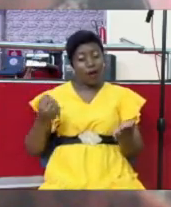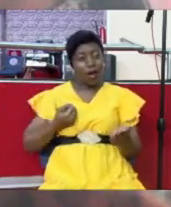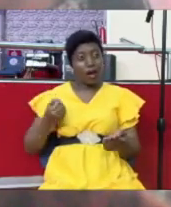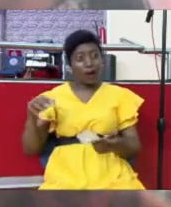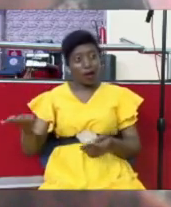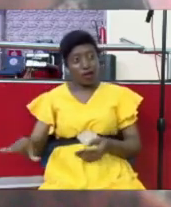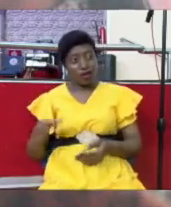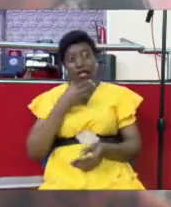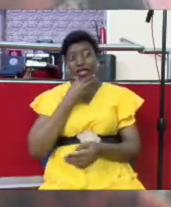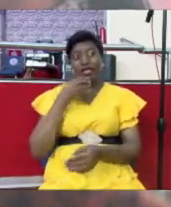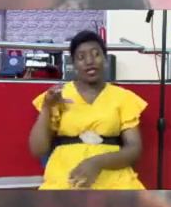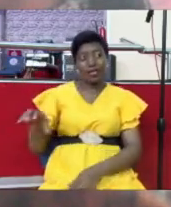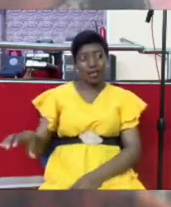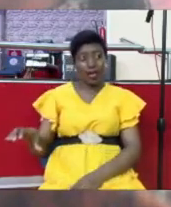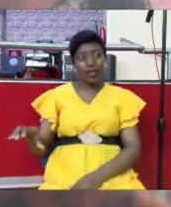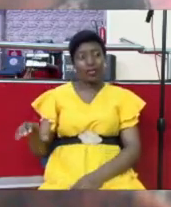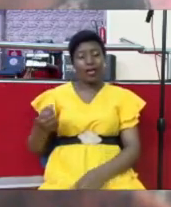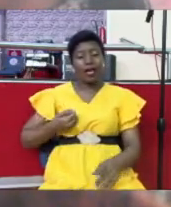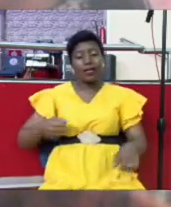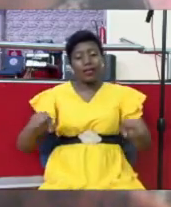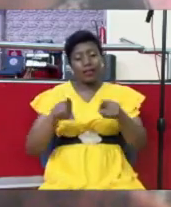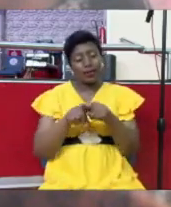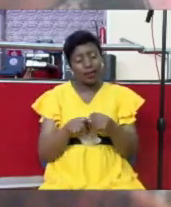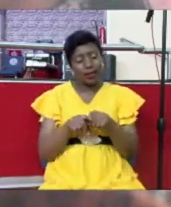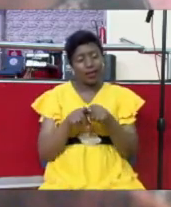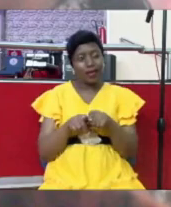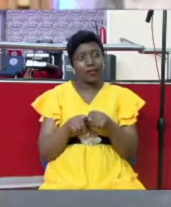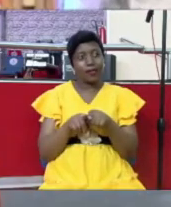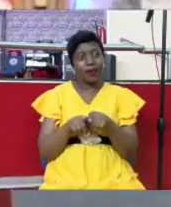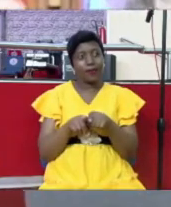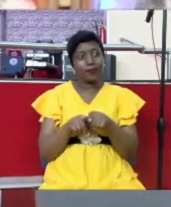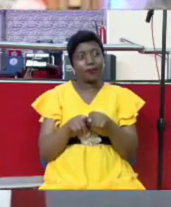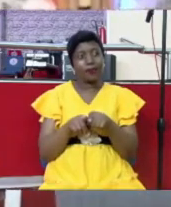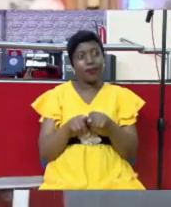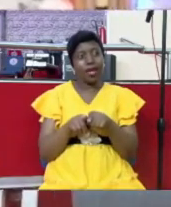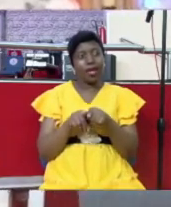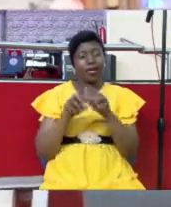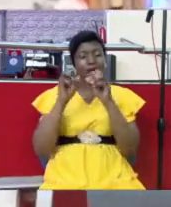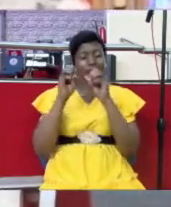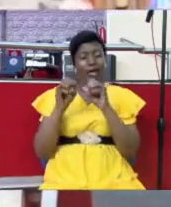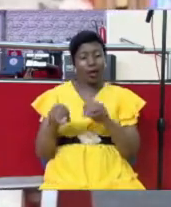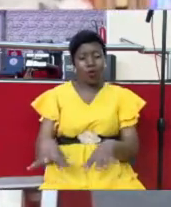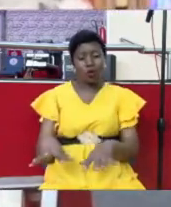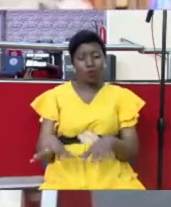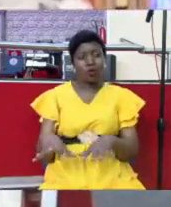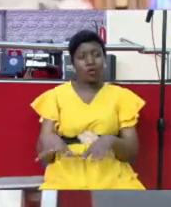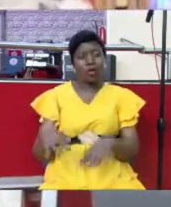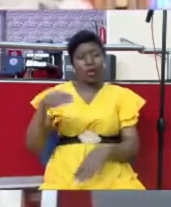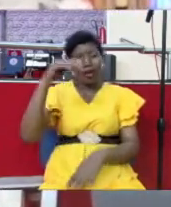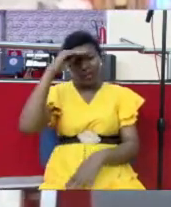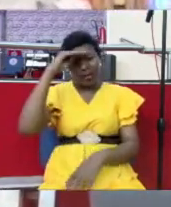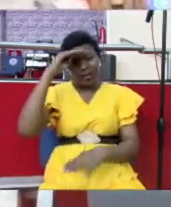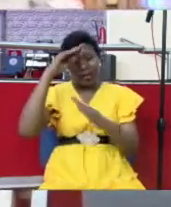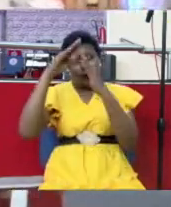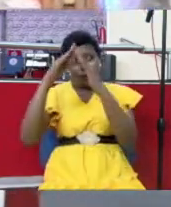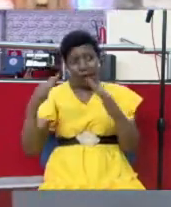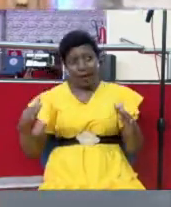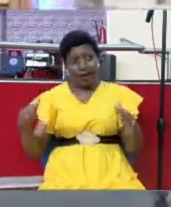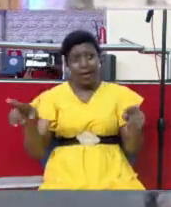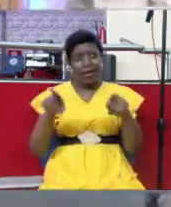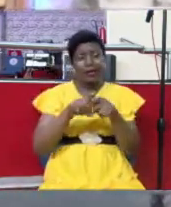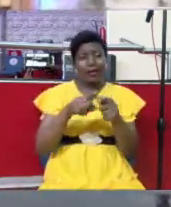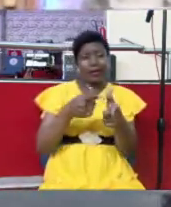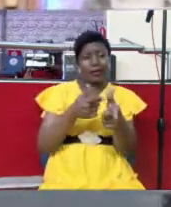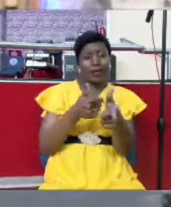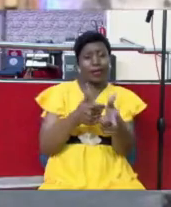our sons and our sisters are getting lost in the pubs and in the LGBTQ, and we are saying we are